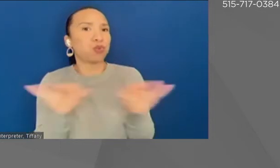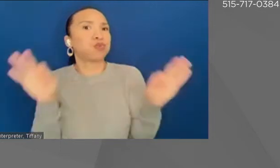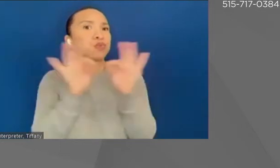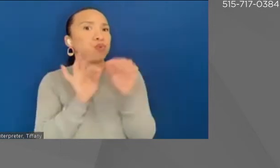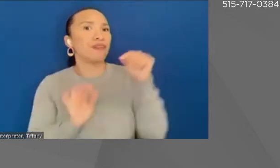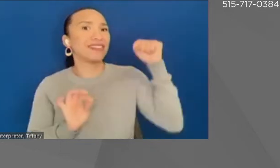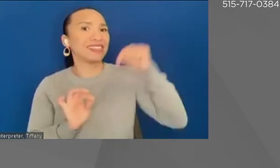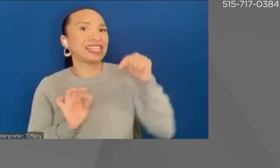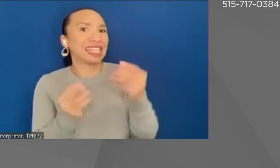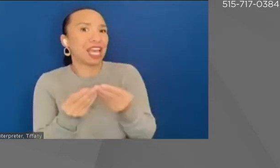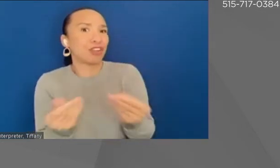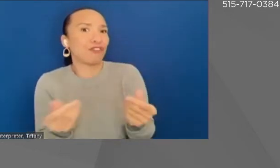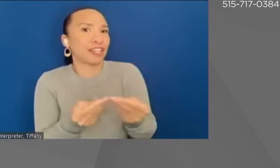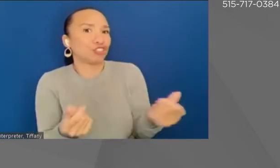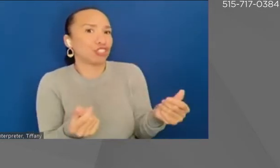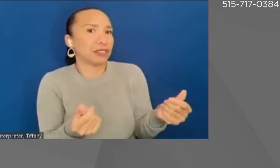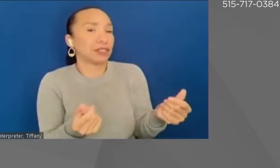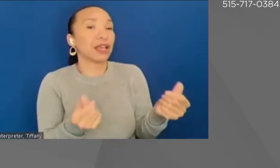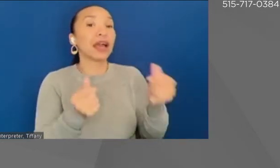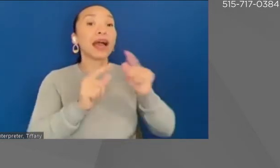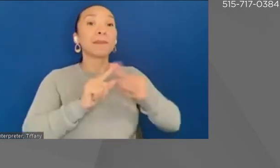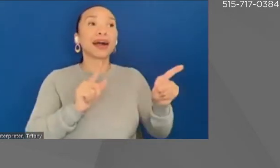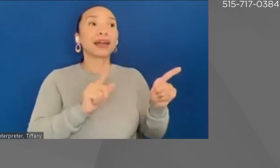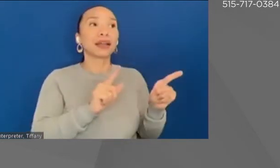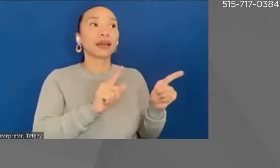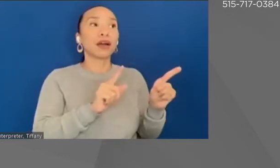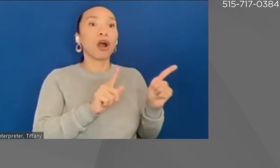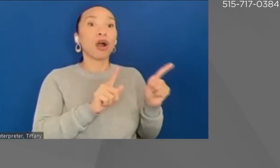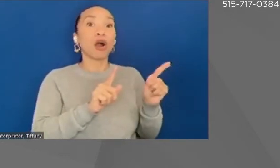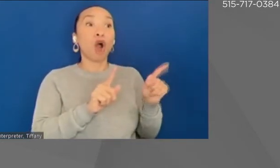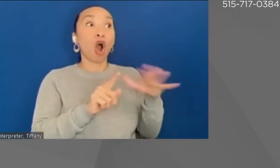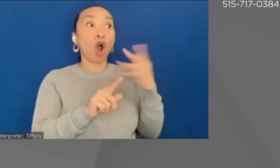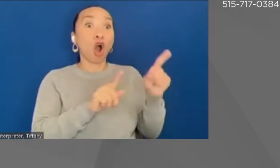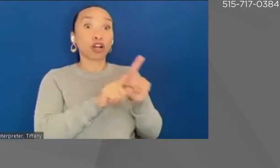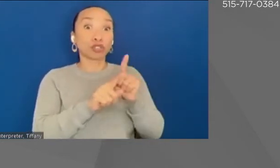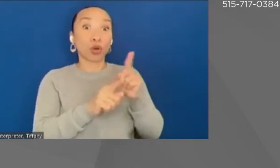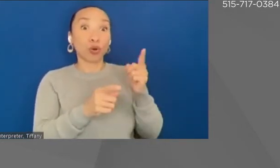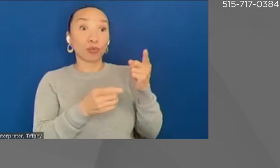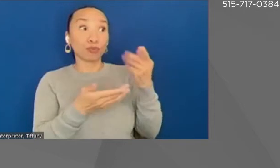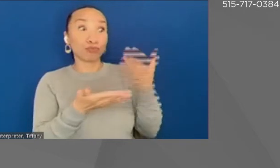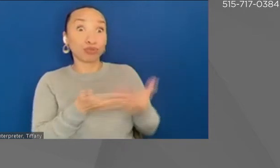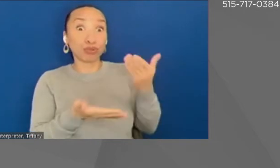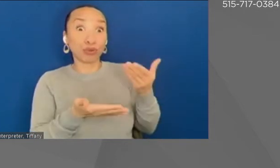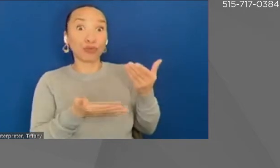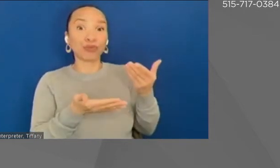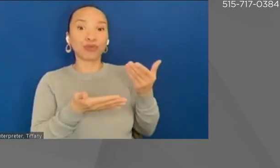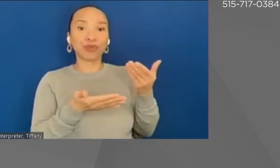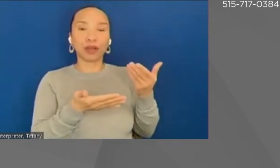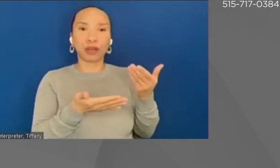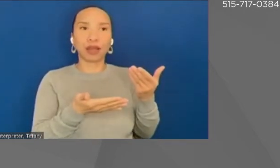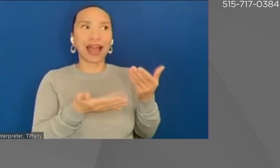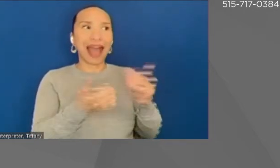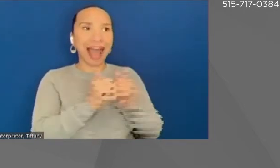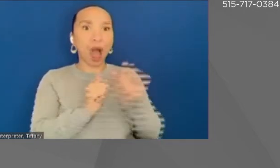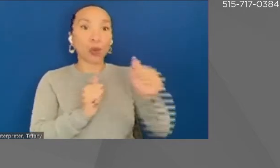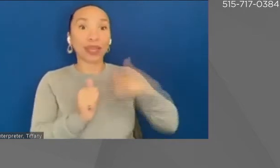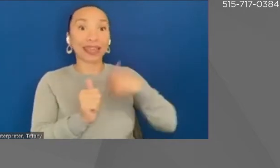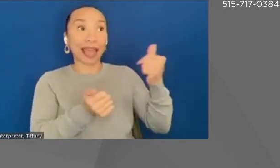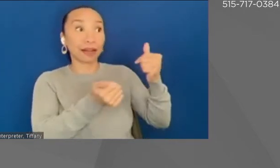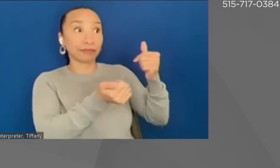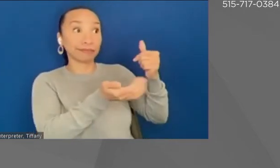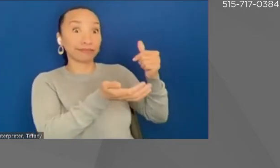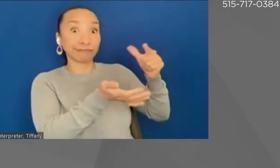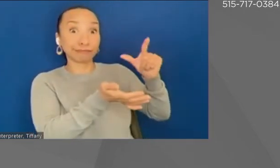from, but in a way, a hindrance and a barrier to publishing a lot of these successful outcomes and studies is that